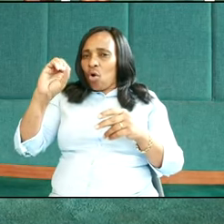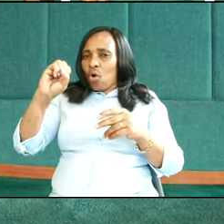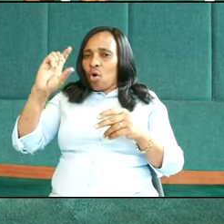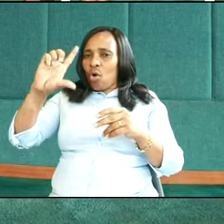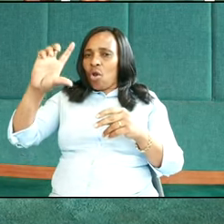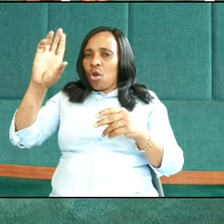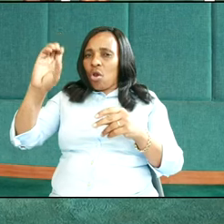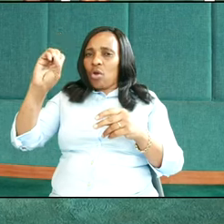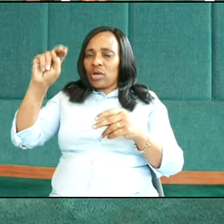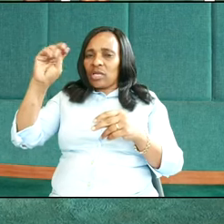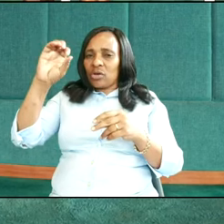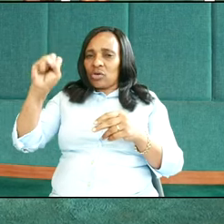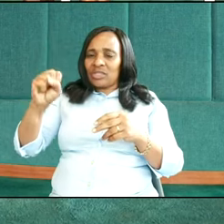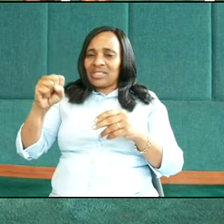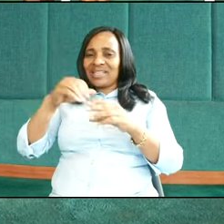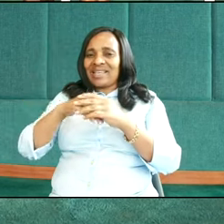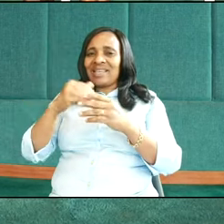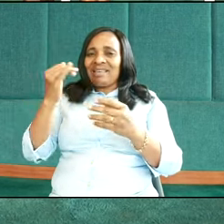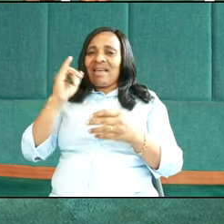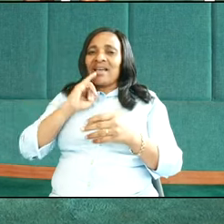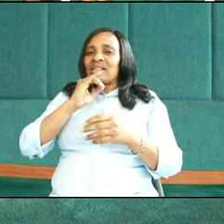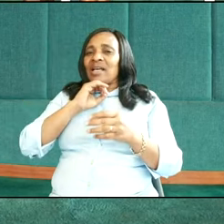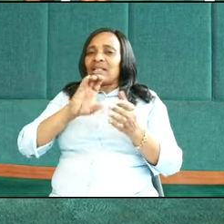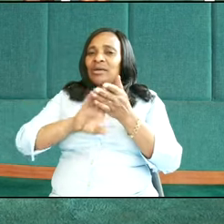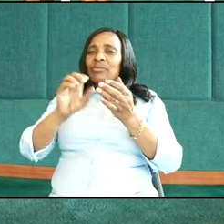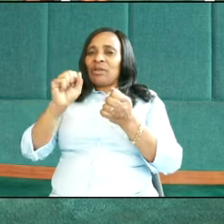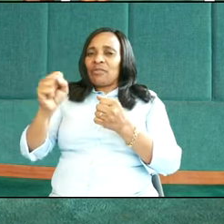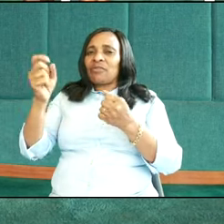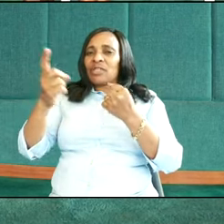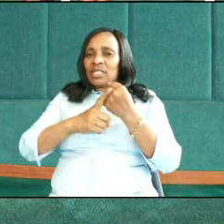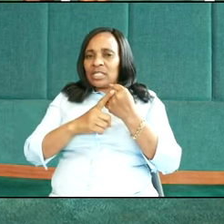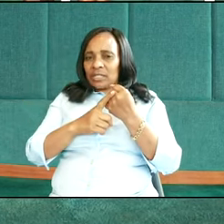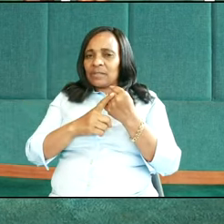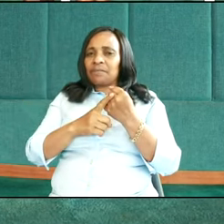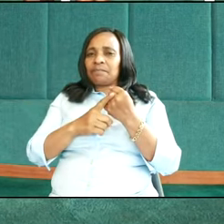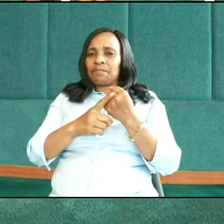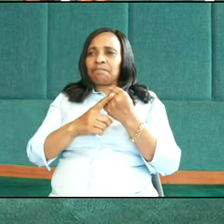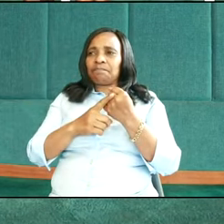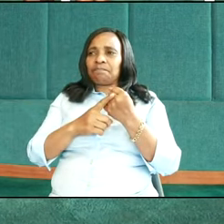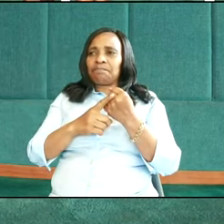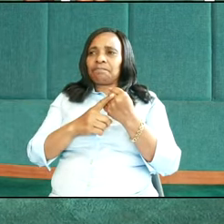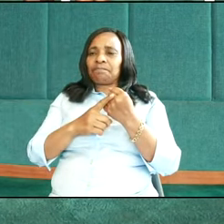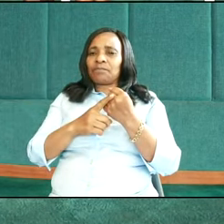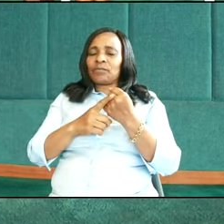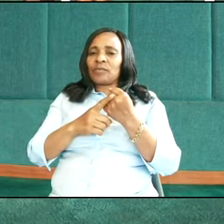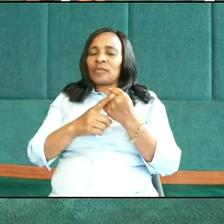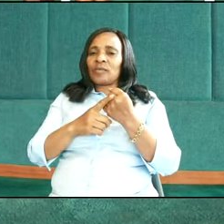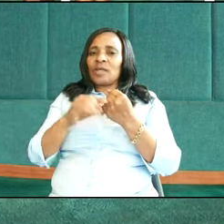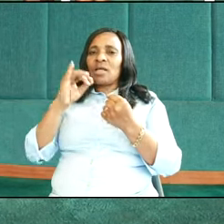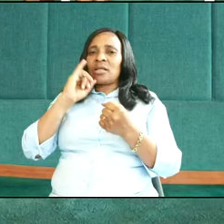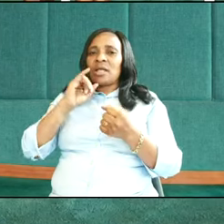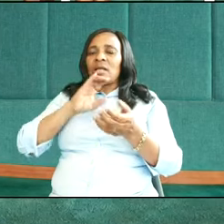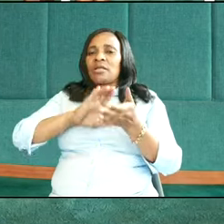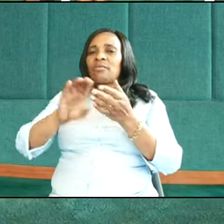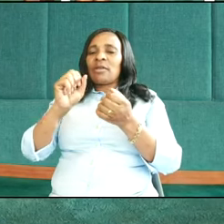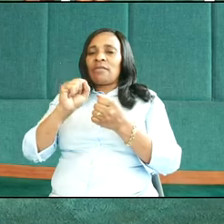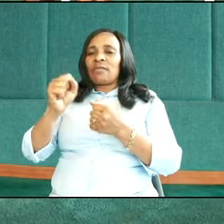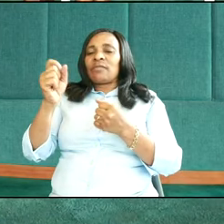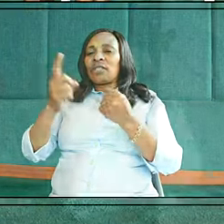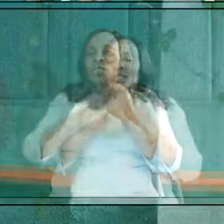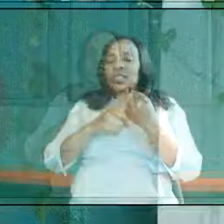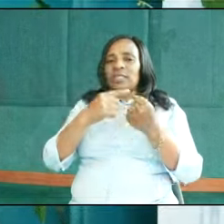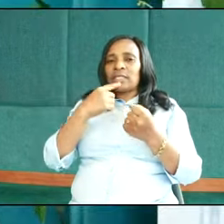yesterday mm-hmm. in Isaiah mm-hmm. chapter 56. Mm-hmm. In Isaiah chapter 56, mm-hmm. it